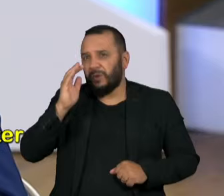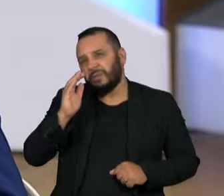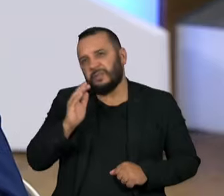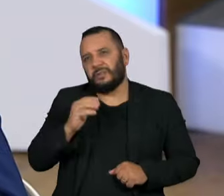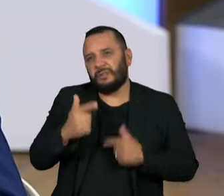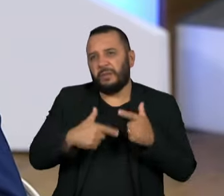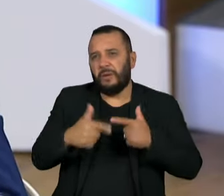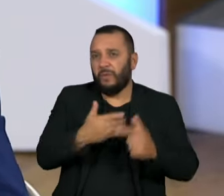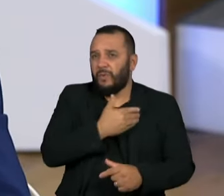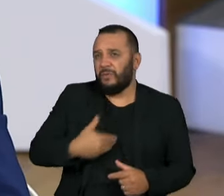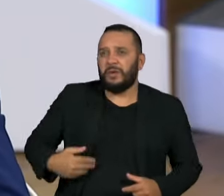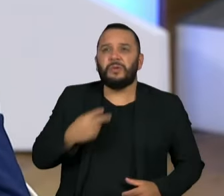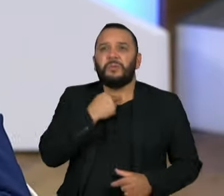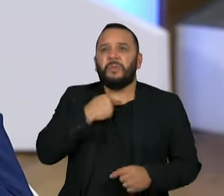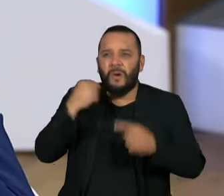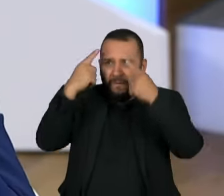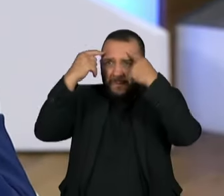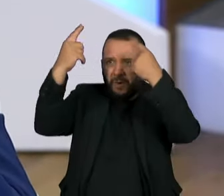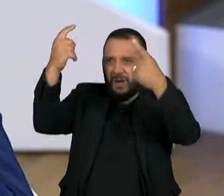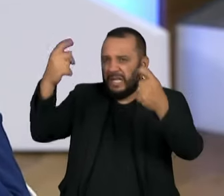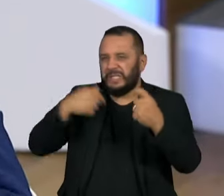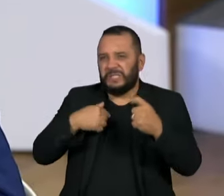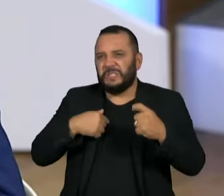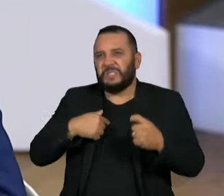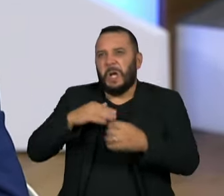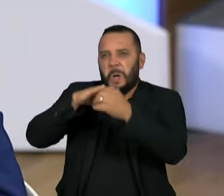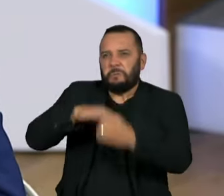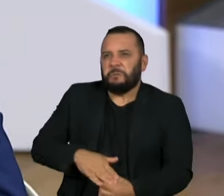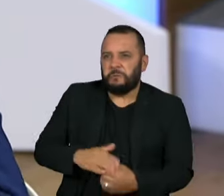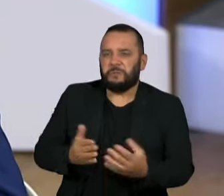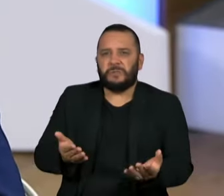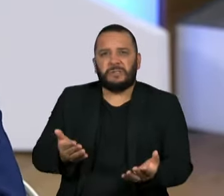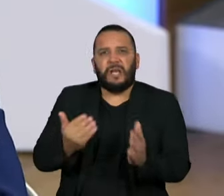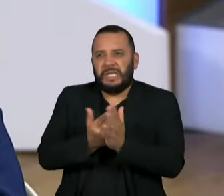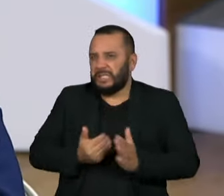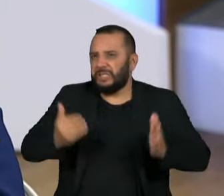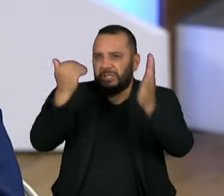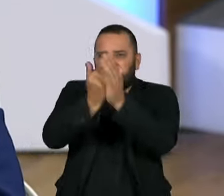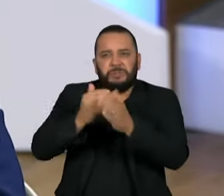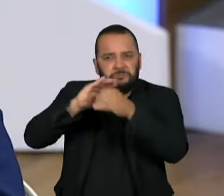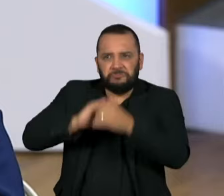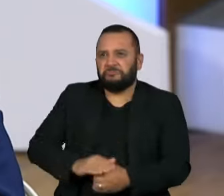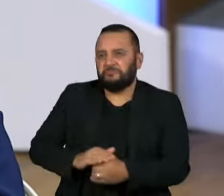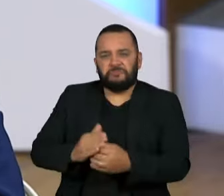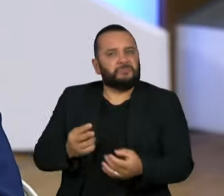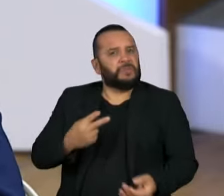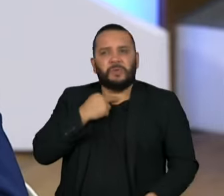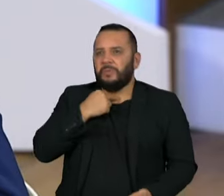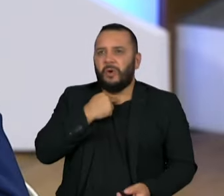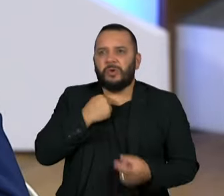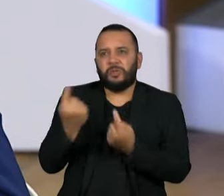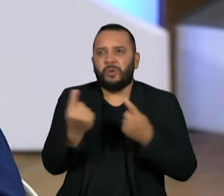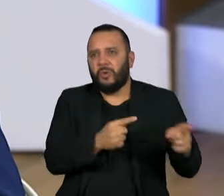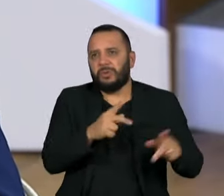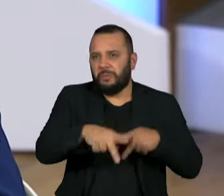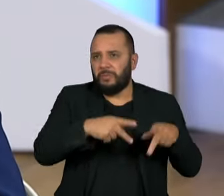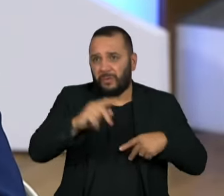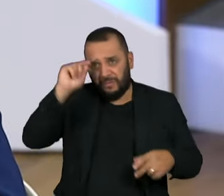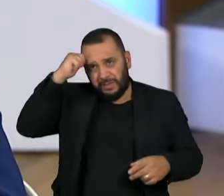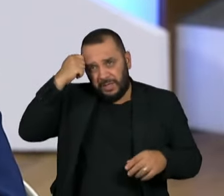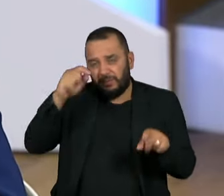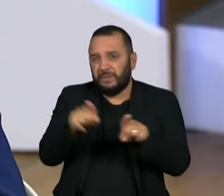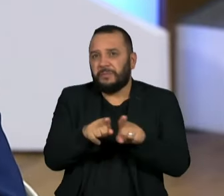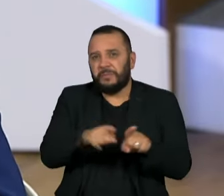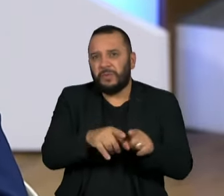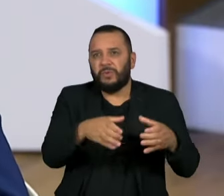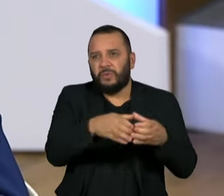perpetrate violence disproportionately against, well, excessively, but also disproportionately against black and